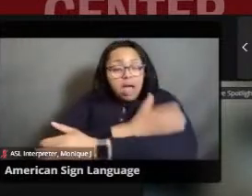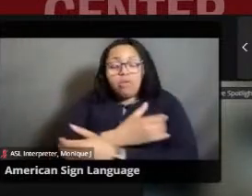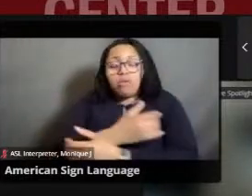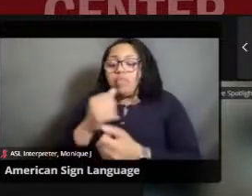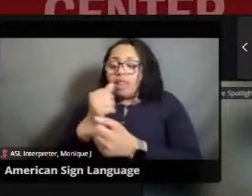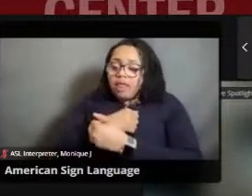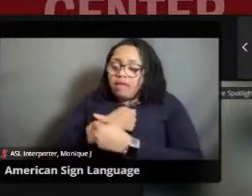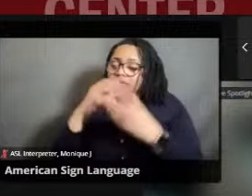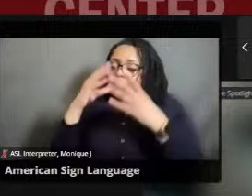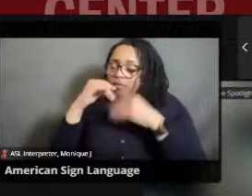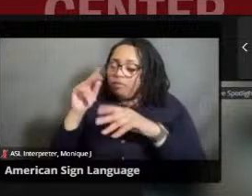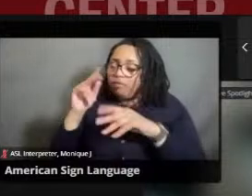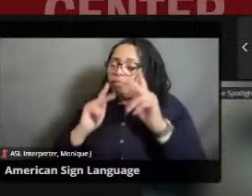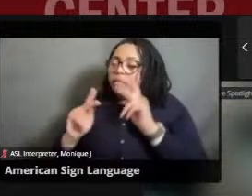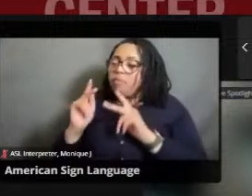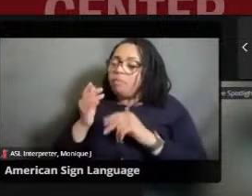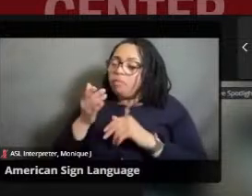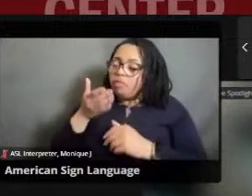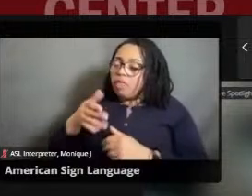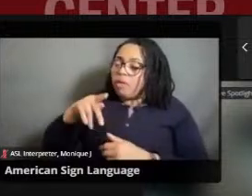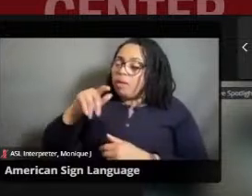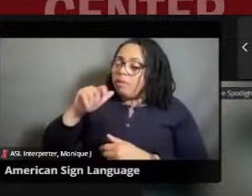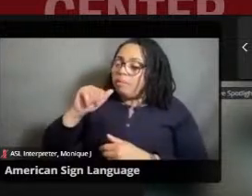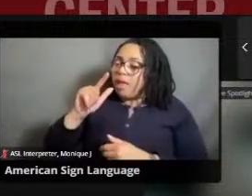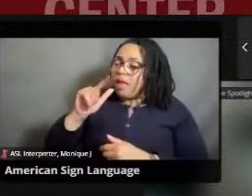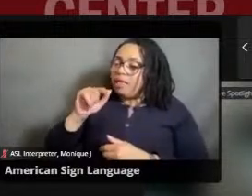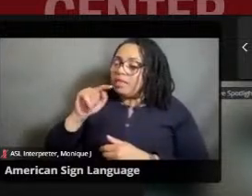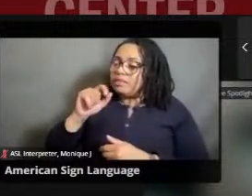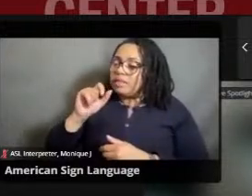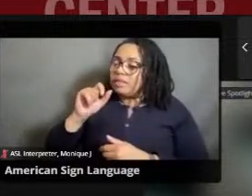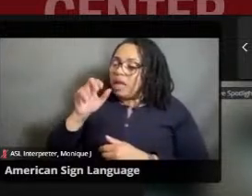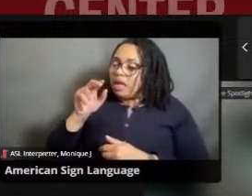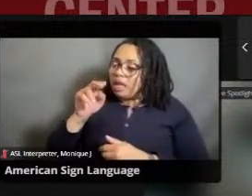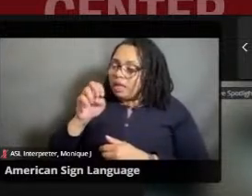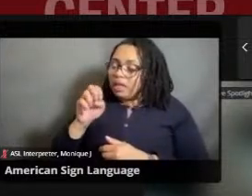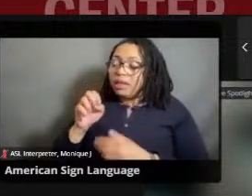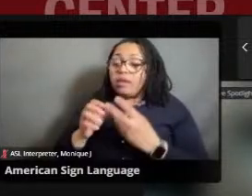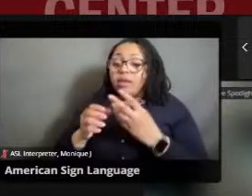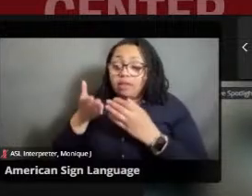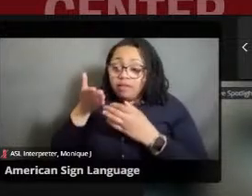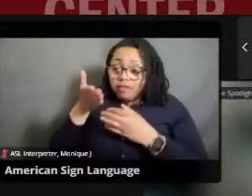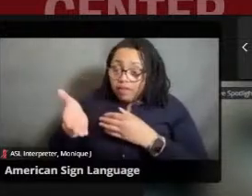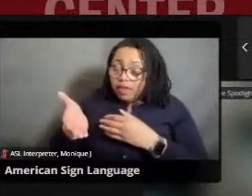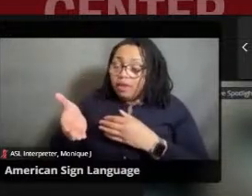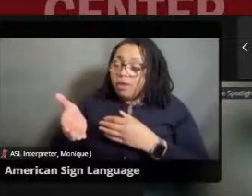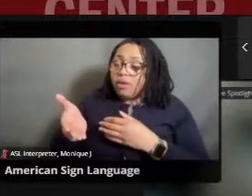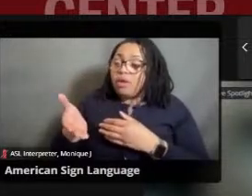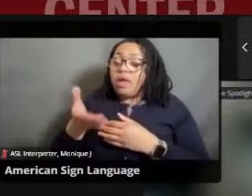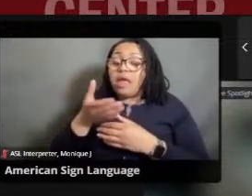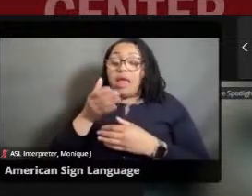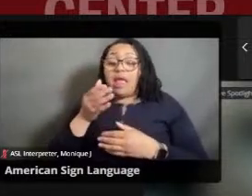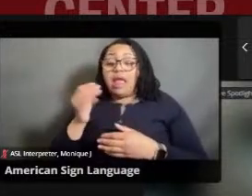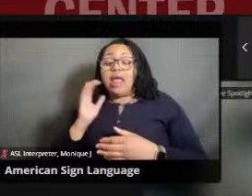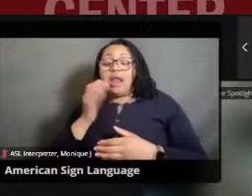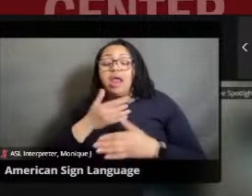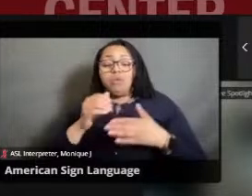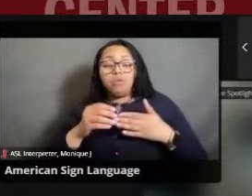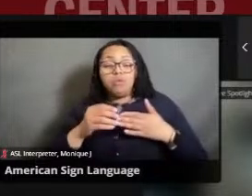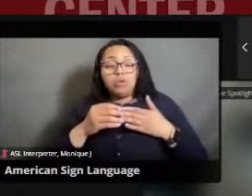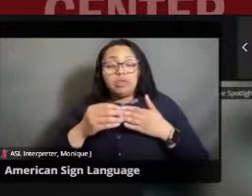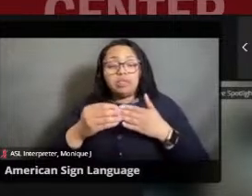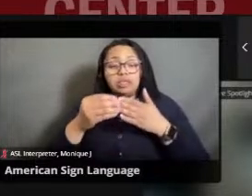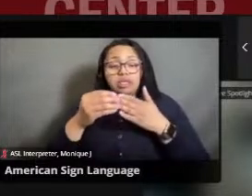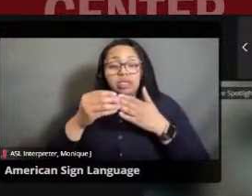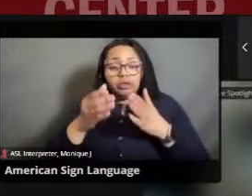Palestine, both in Palestine and to our leaders in the diaspora who